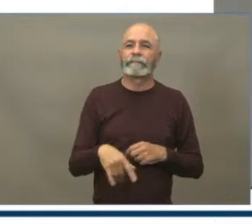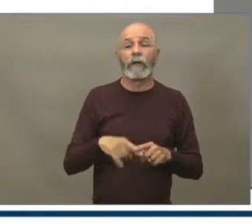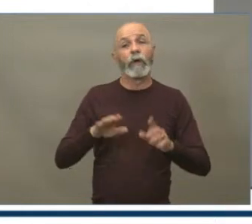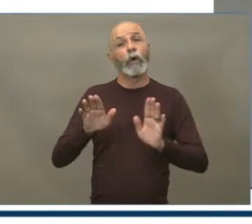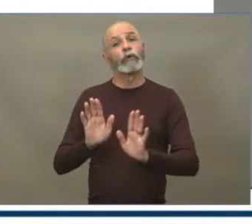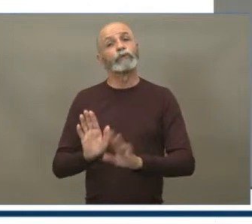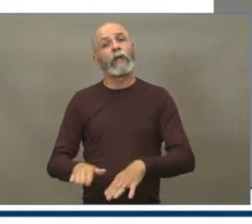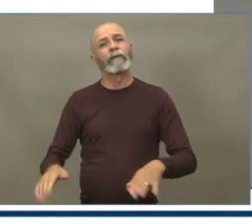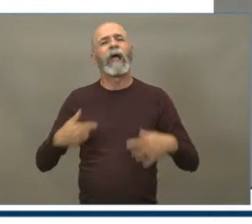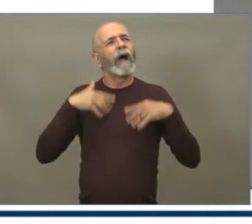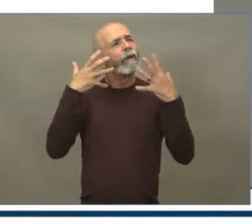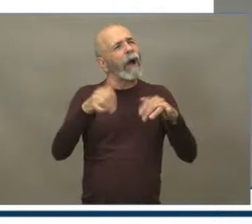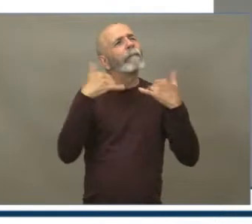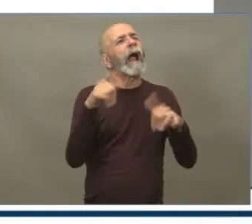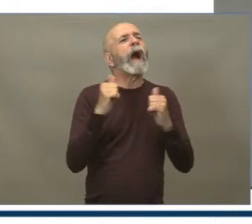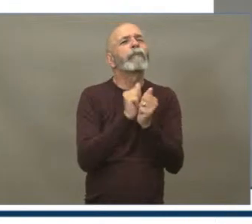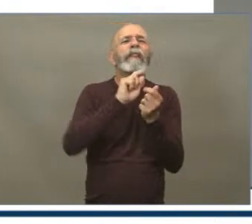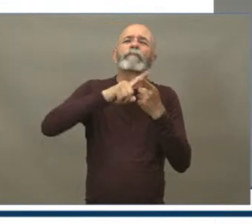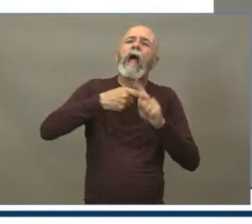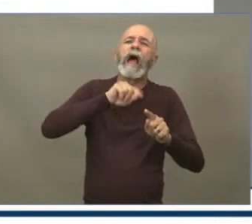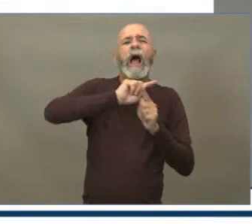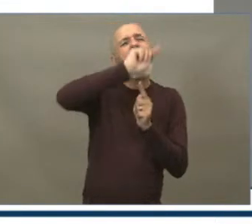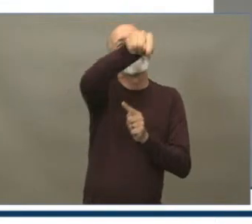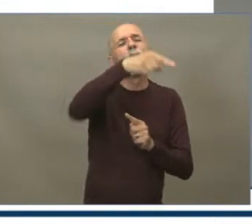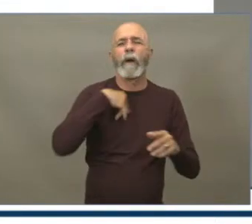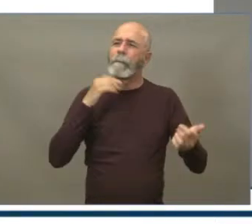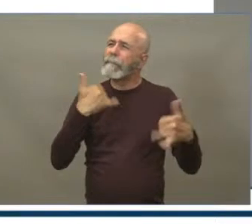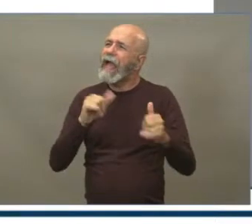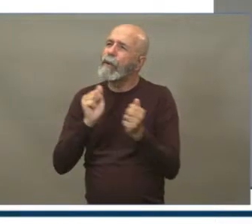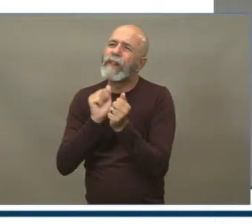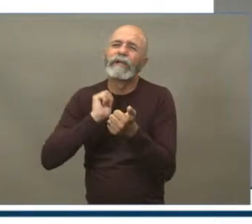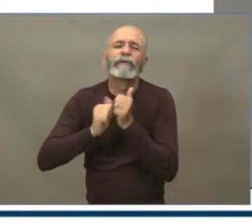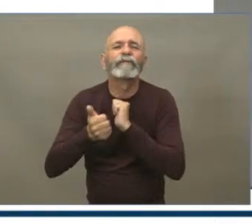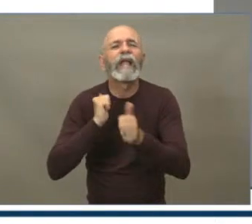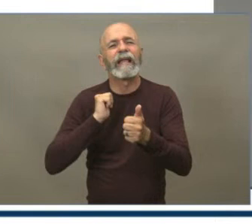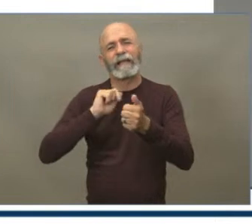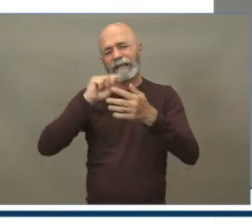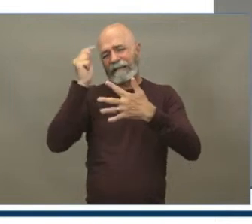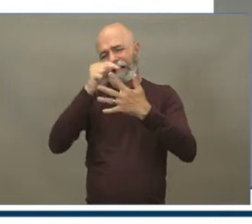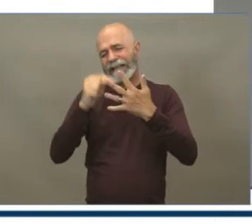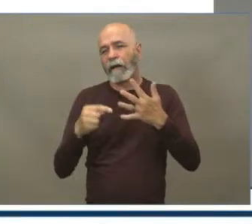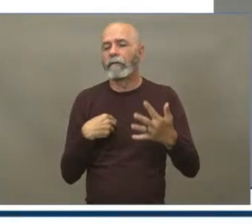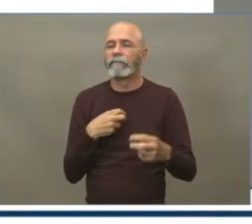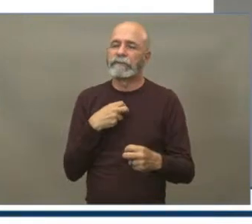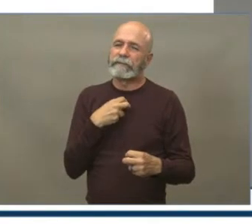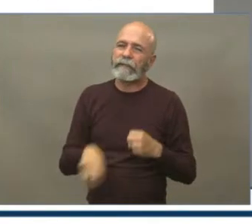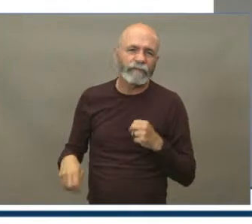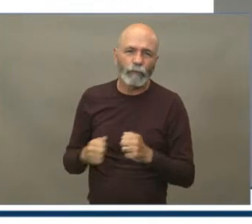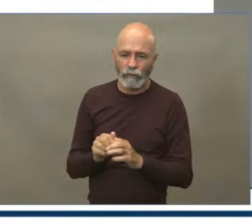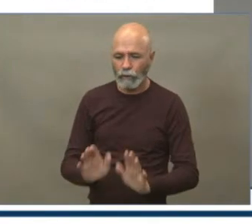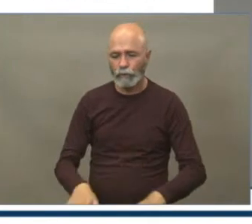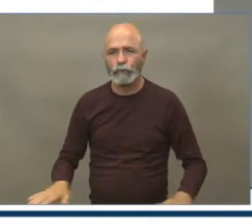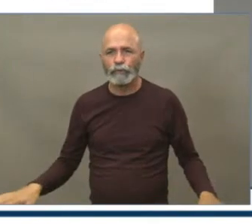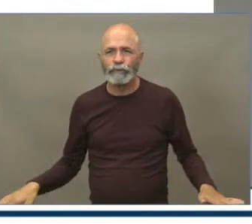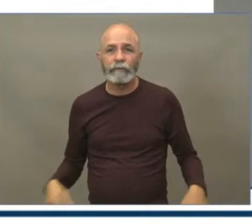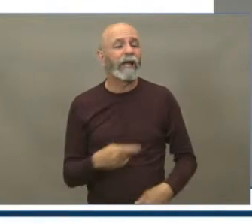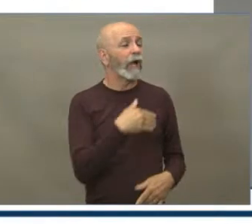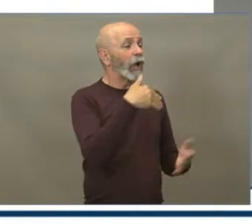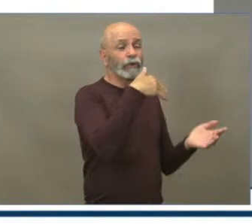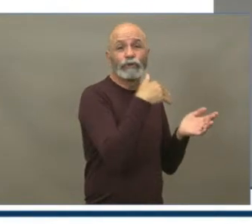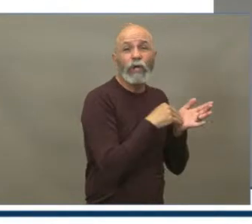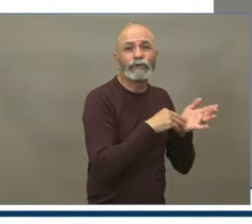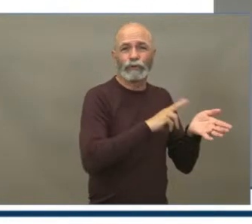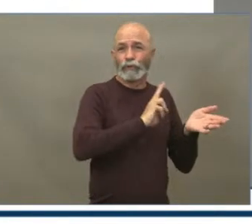they love and miss out on sports and times with friends. And it's hard on our frontline workers and volunteers in our healthcare